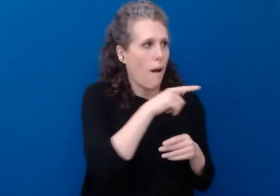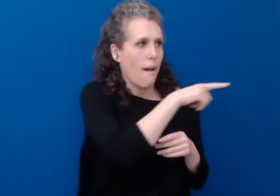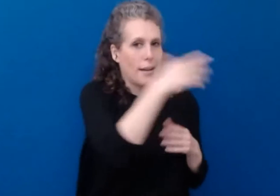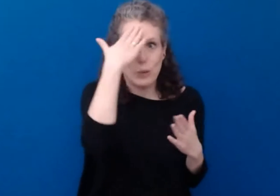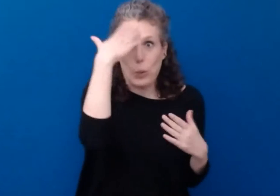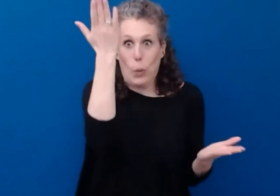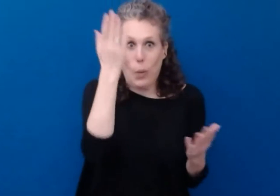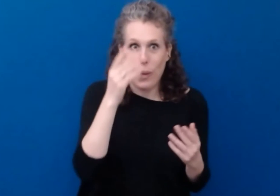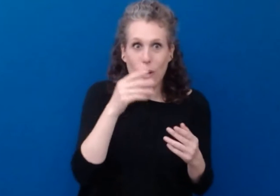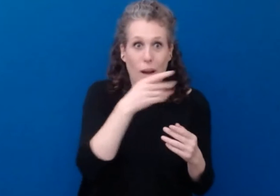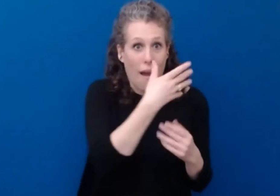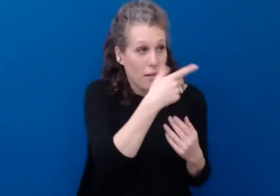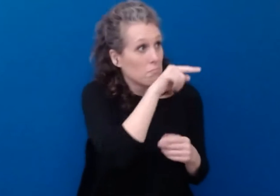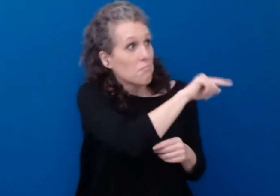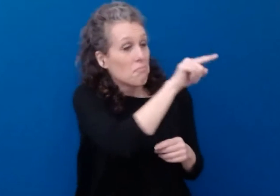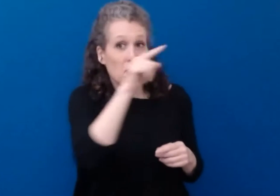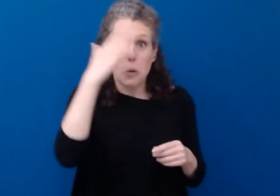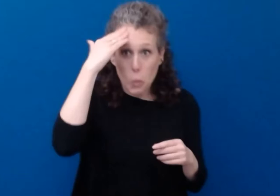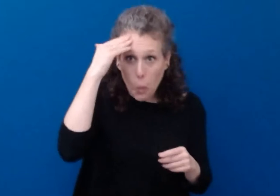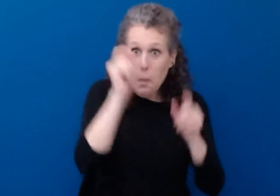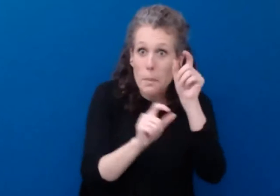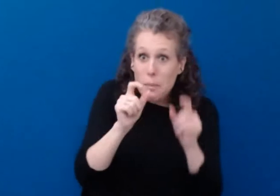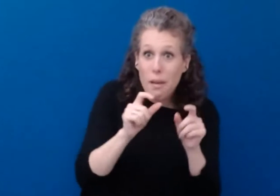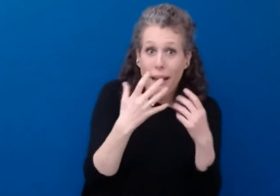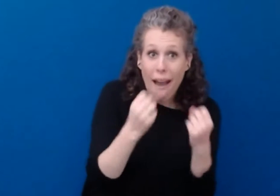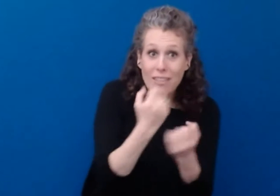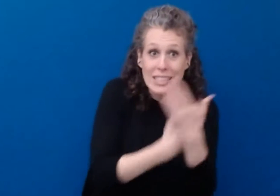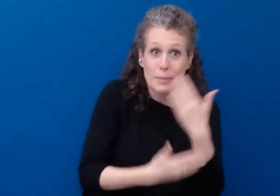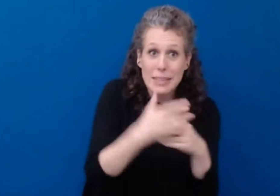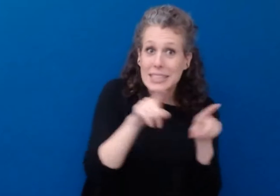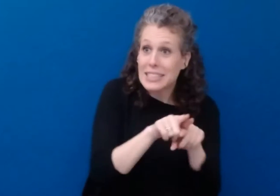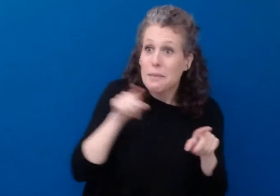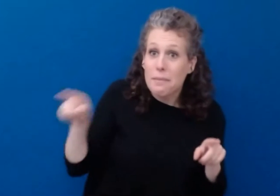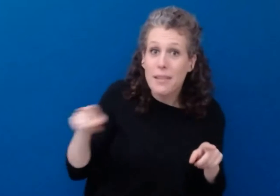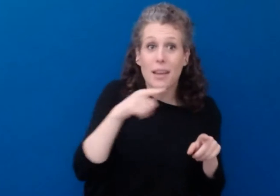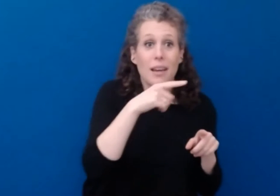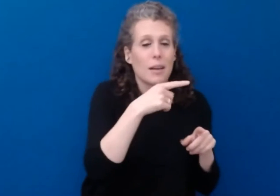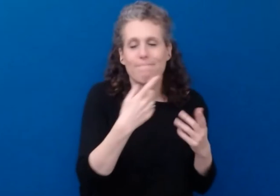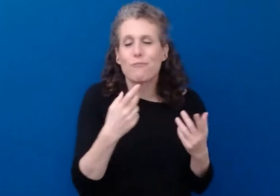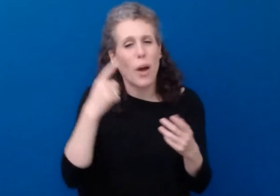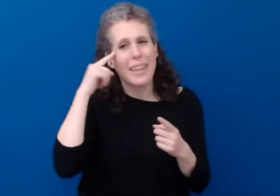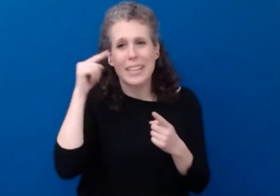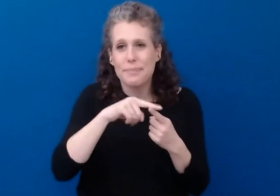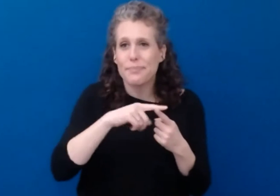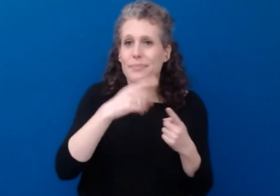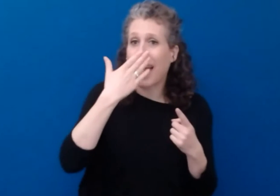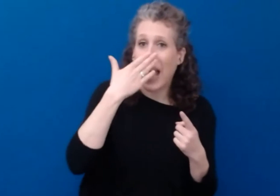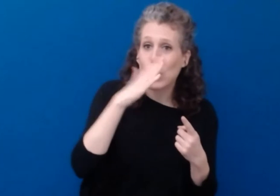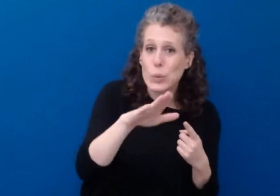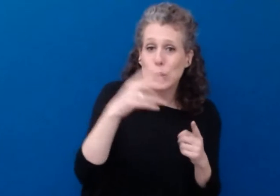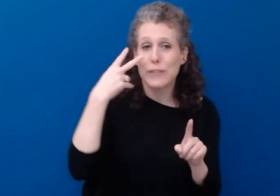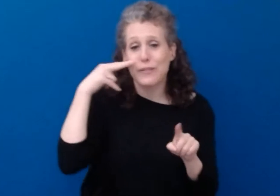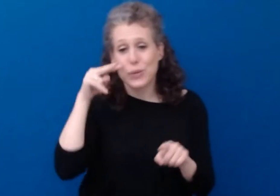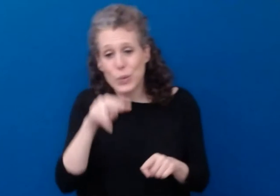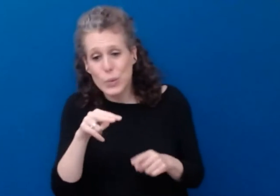with developmental disabilities, so it's very hard. So it comes to an awareness and attitude. So the